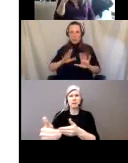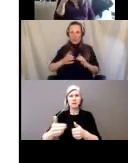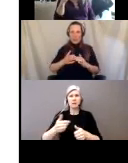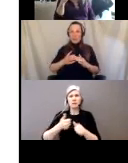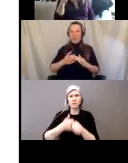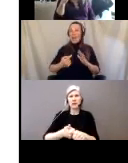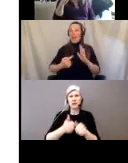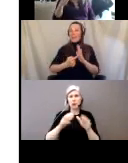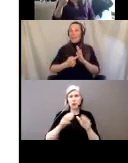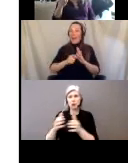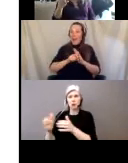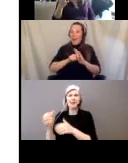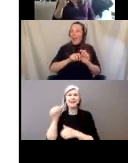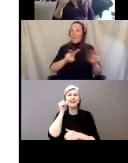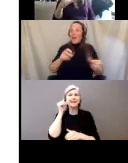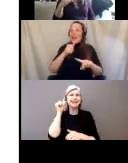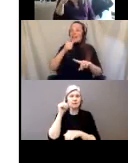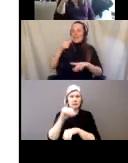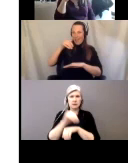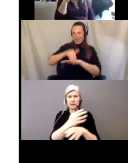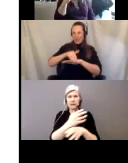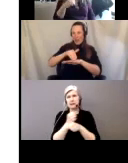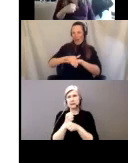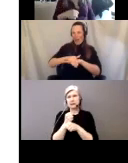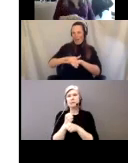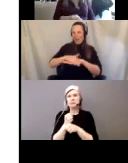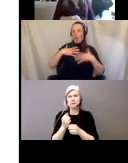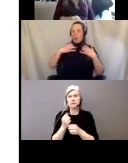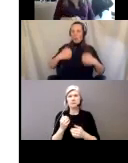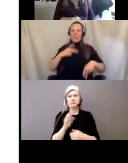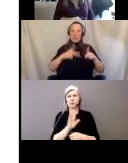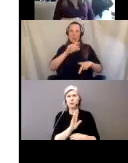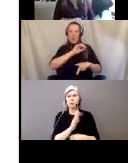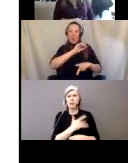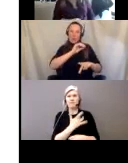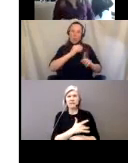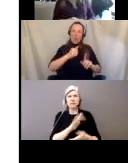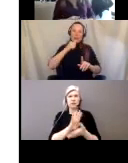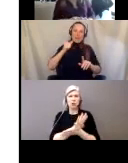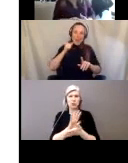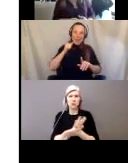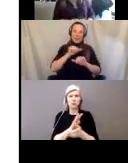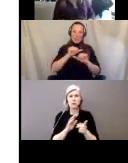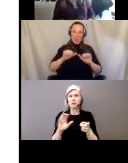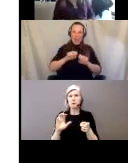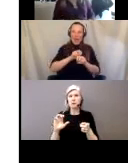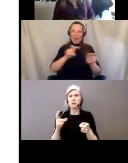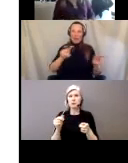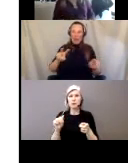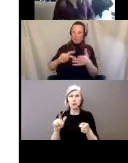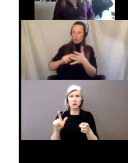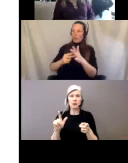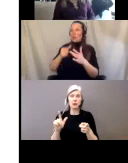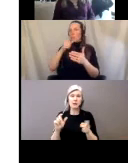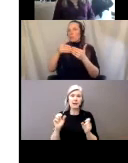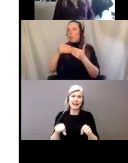and we're reviewing that at this time. And we can share that in the email as well for those who want to read a pretty heavy